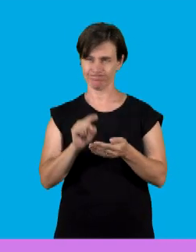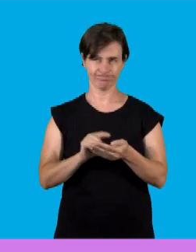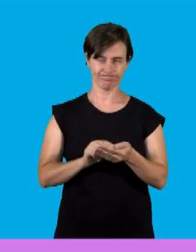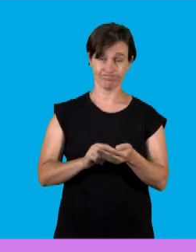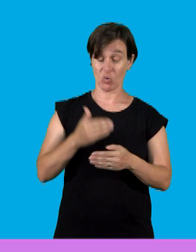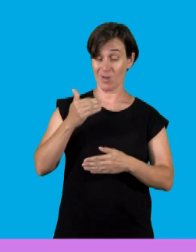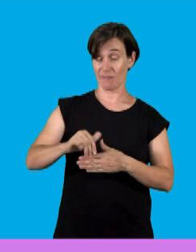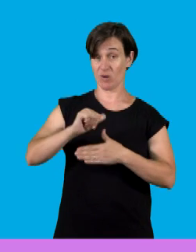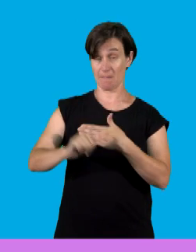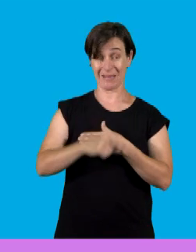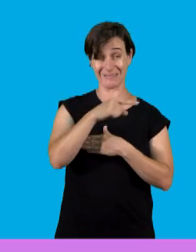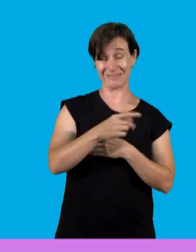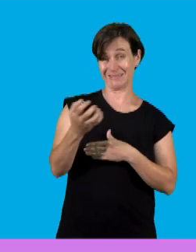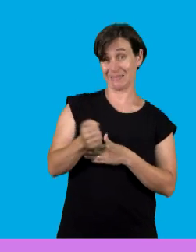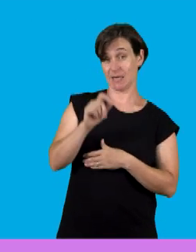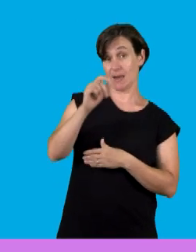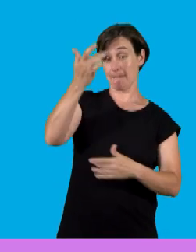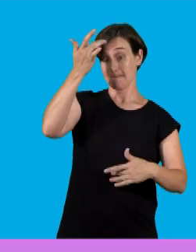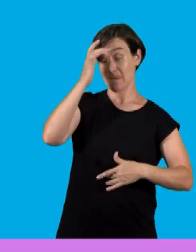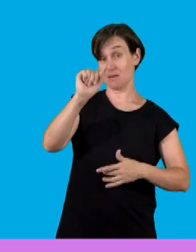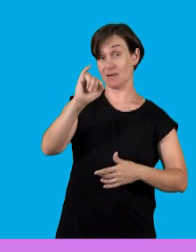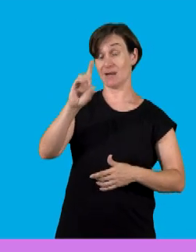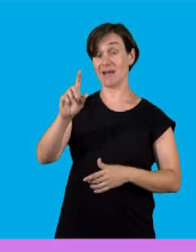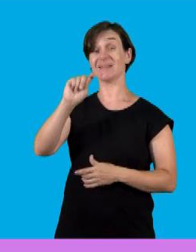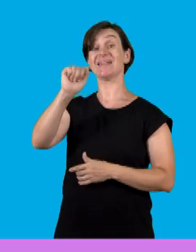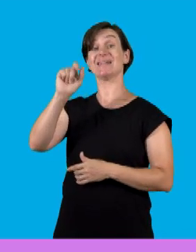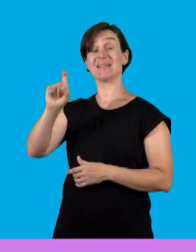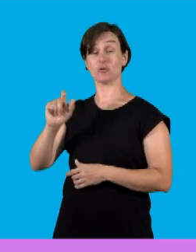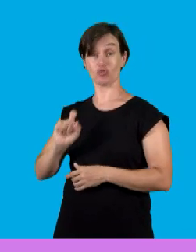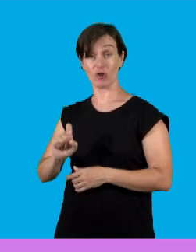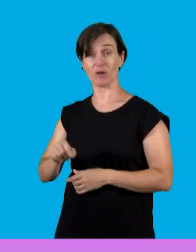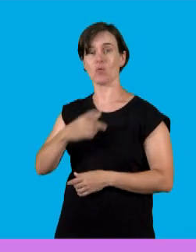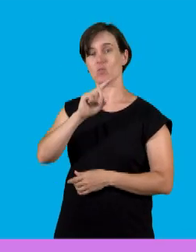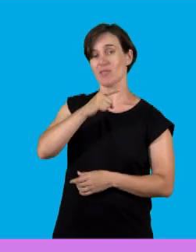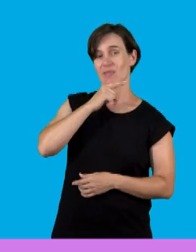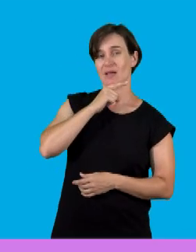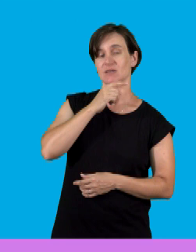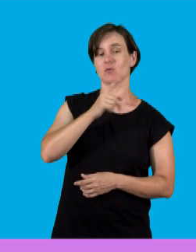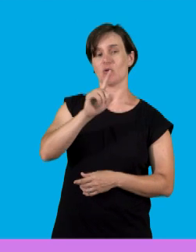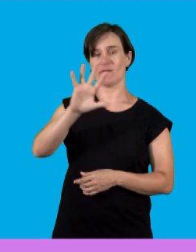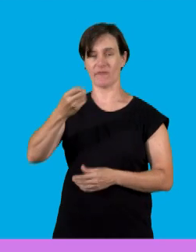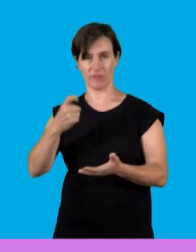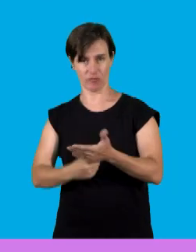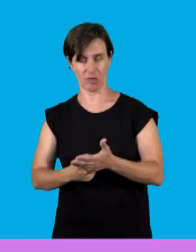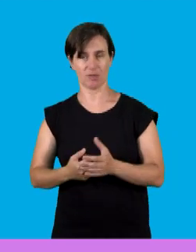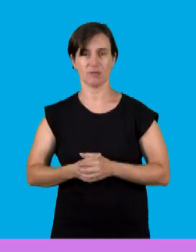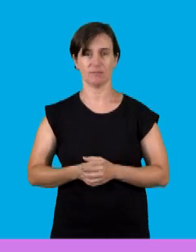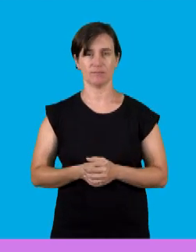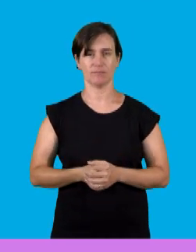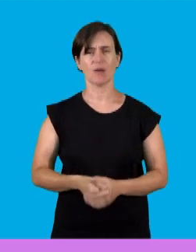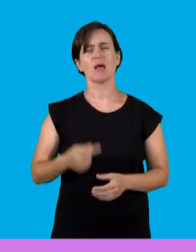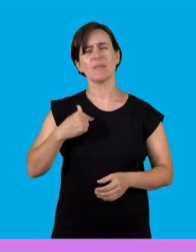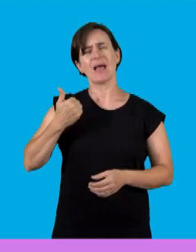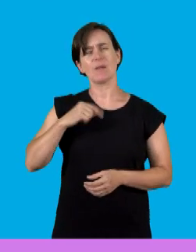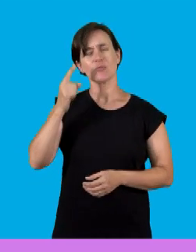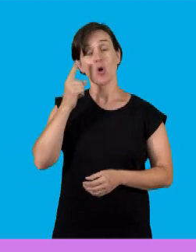month, Mr. van Rooyen will get this medical aid tax credit of 1,150 Rand. But since we want to know what